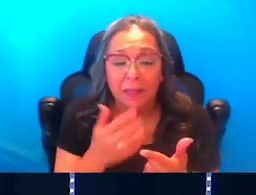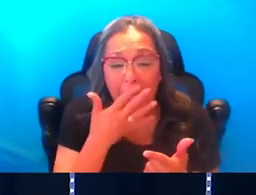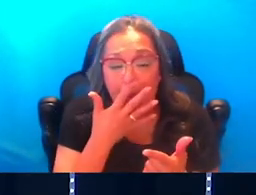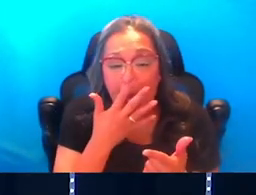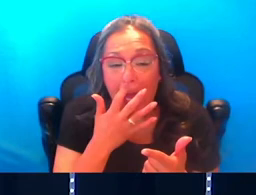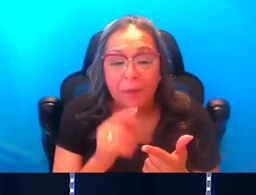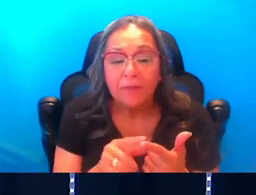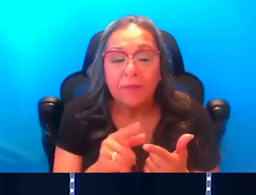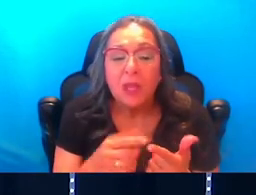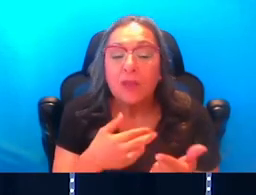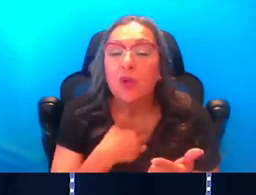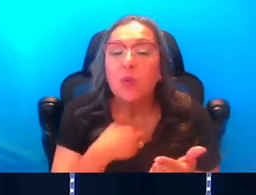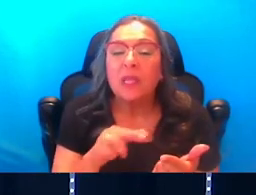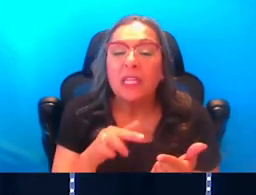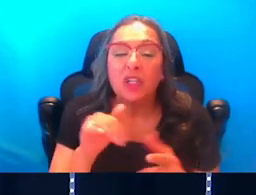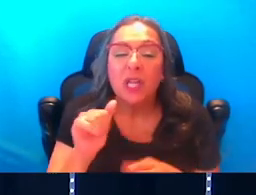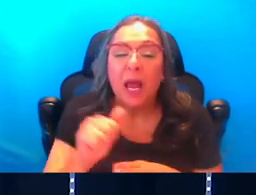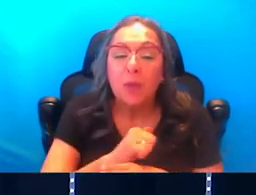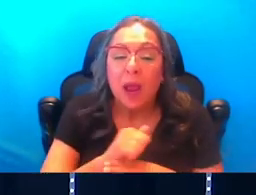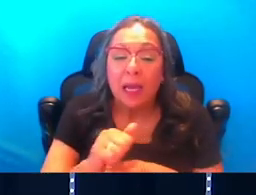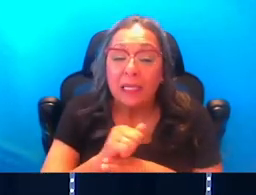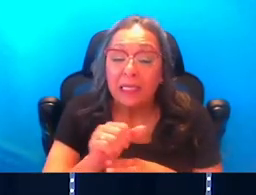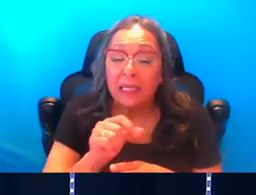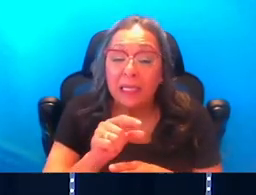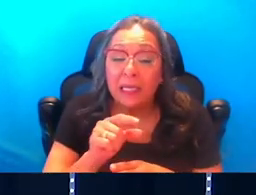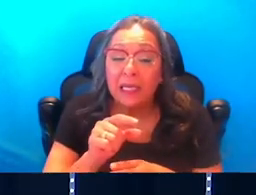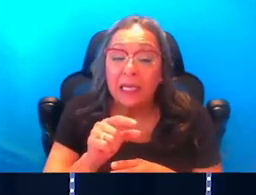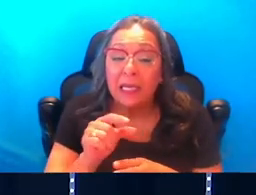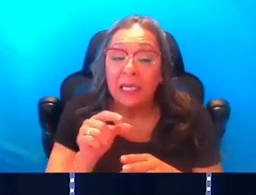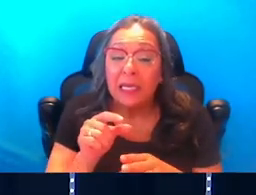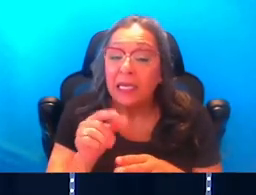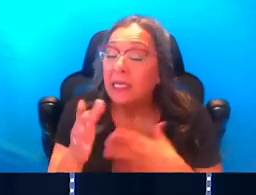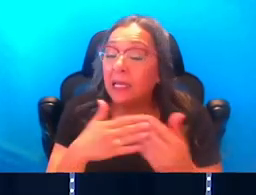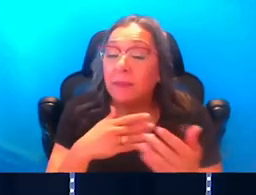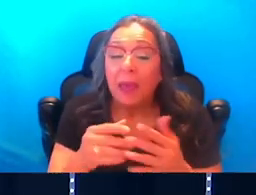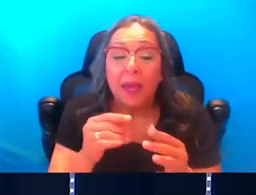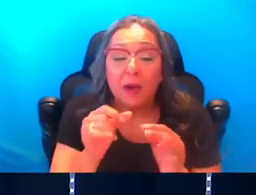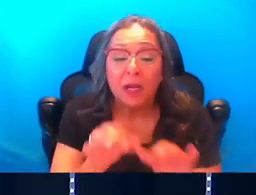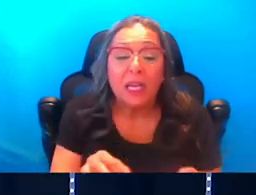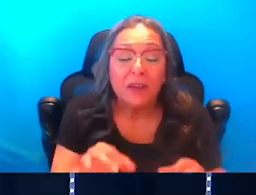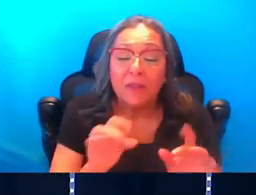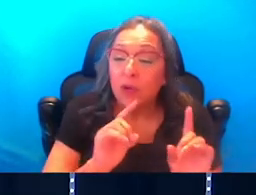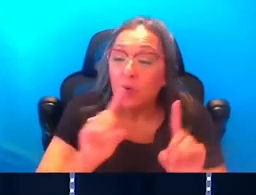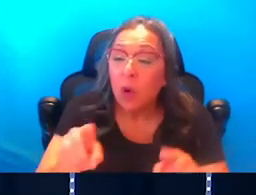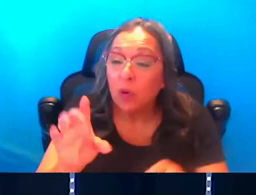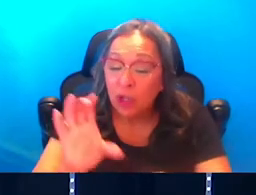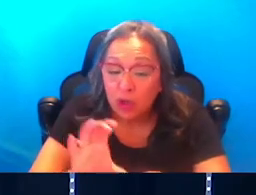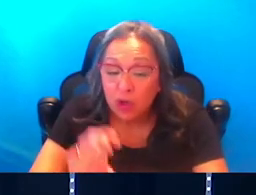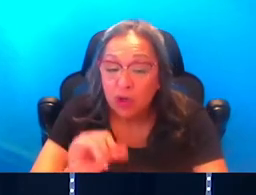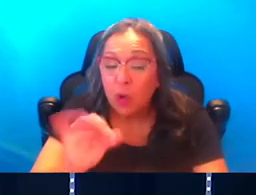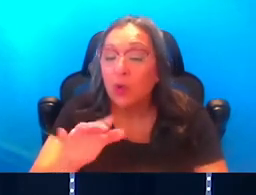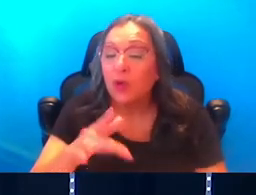The religion that I practice, doesn't matter if you go to church, doesn't matter if you think that you're part of the church,